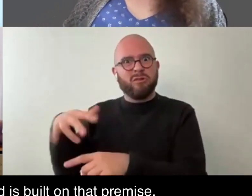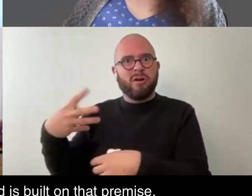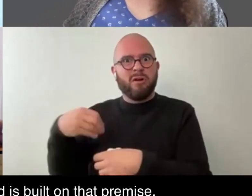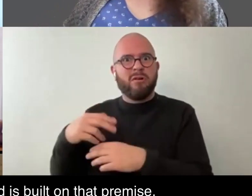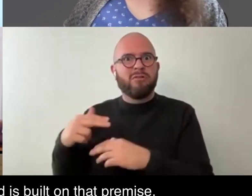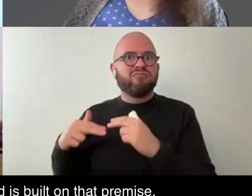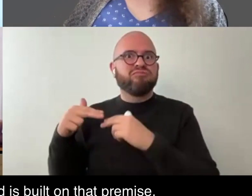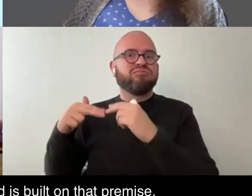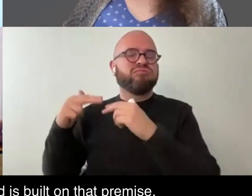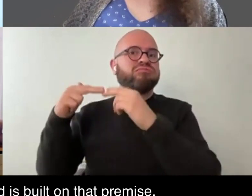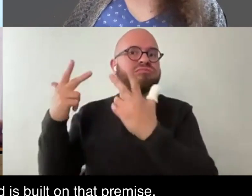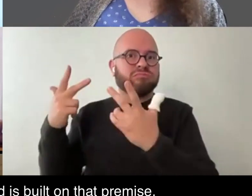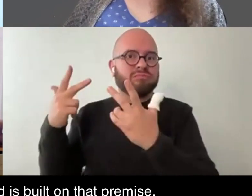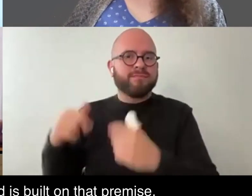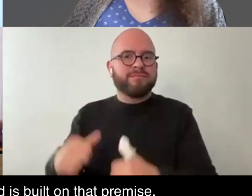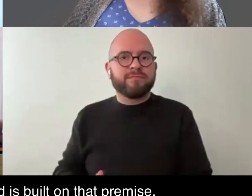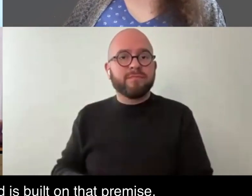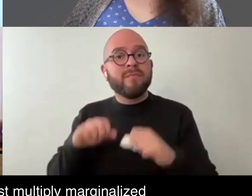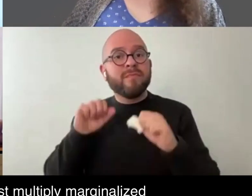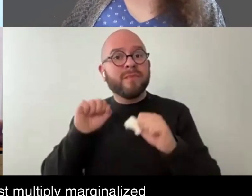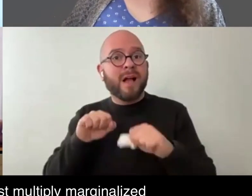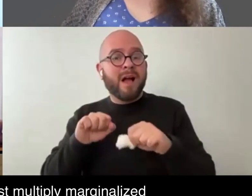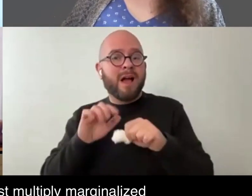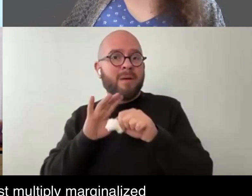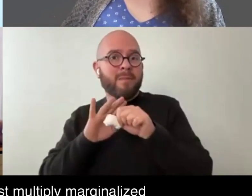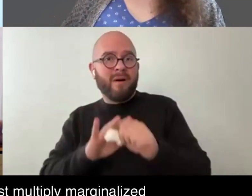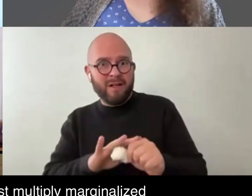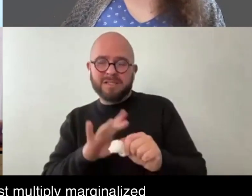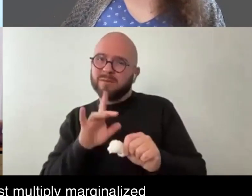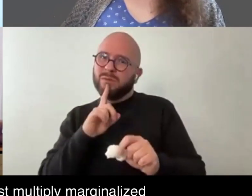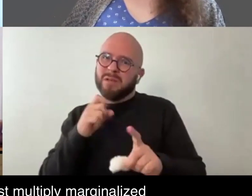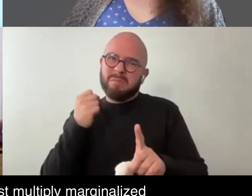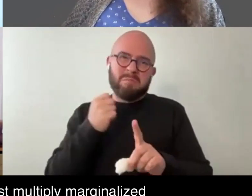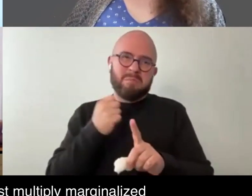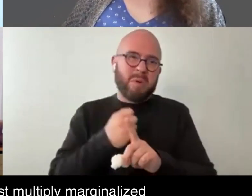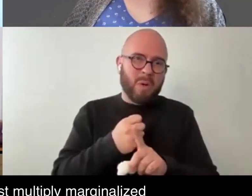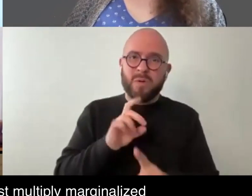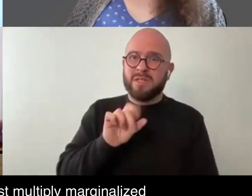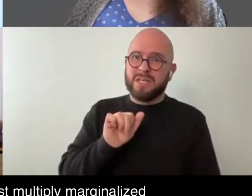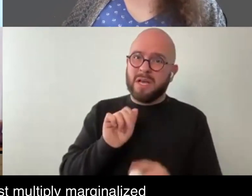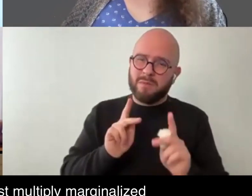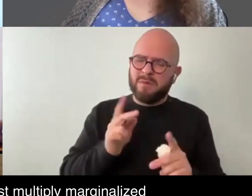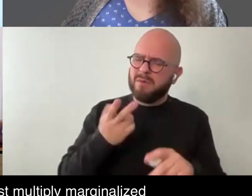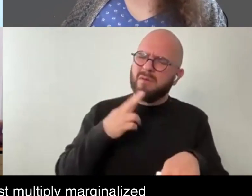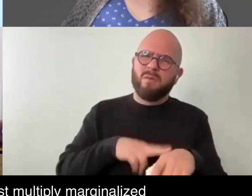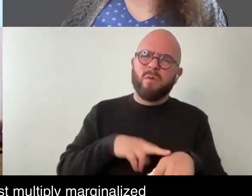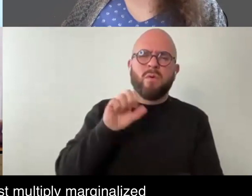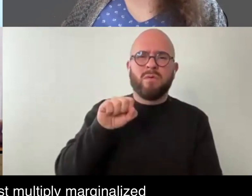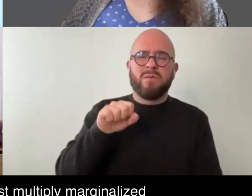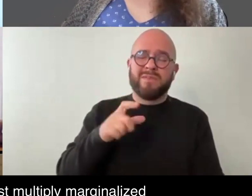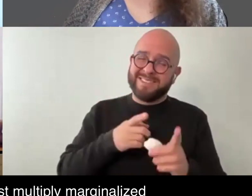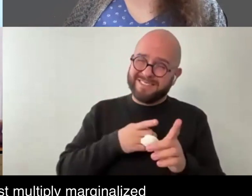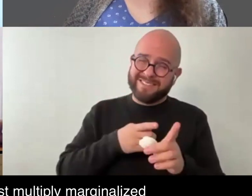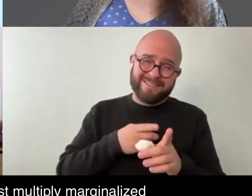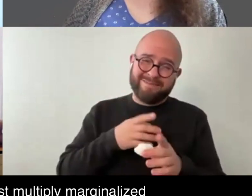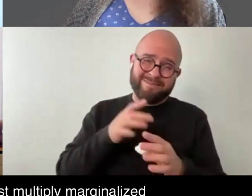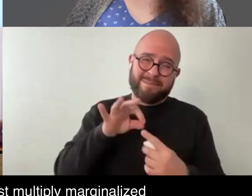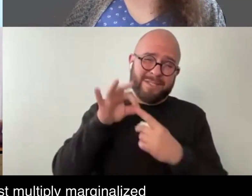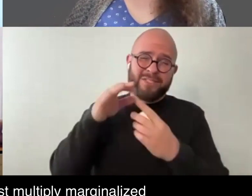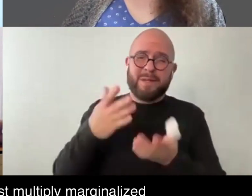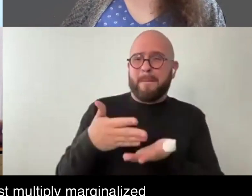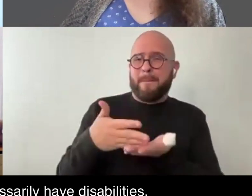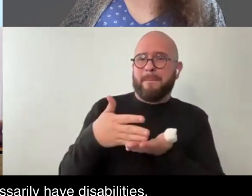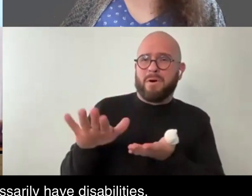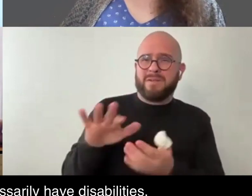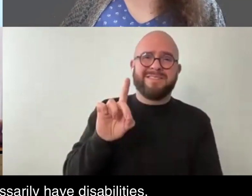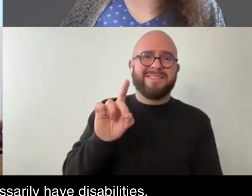ableism hits hardest against disabled folks, especially against multiply marginalized disabled folks, it's also brutal for